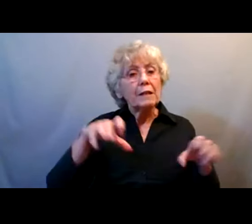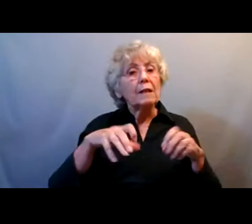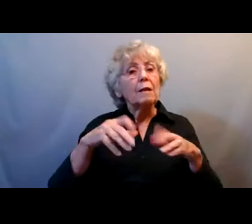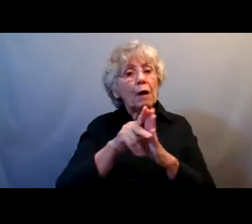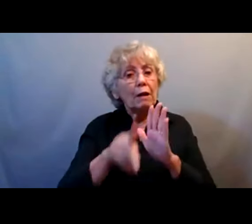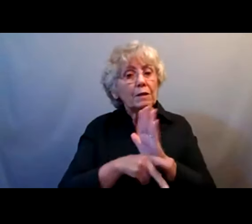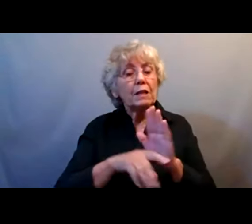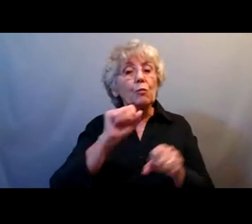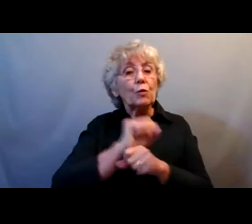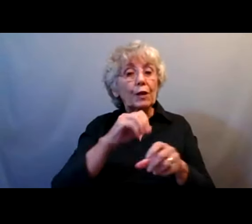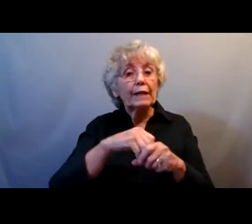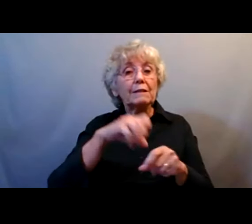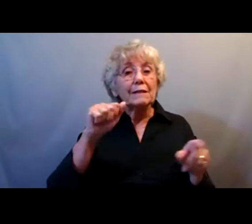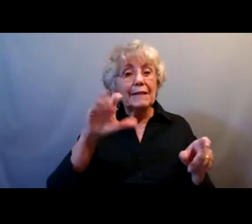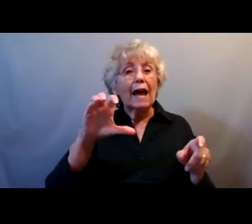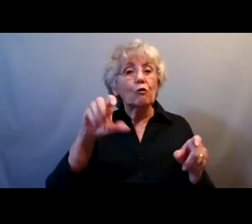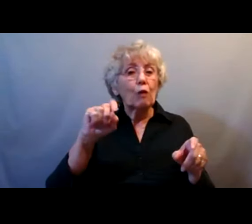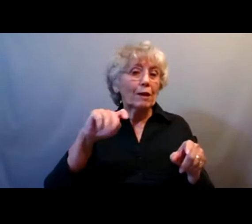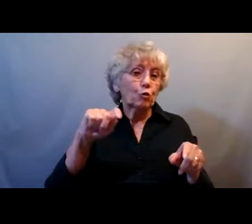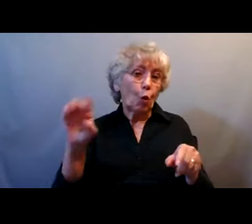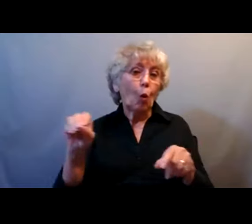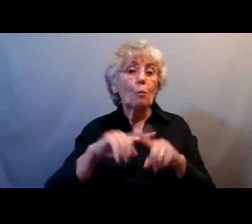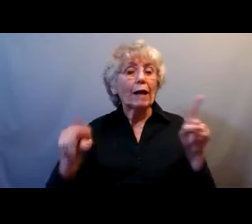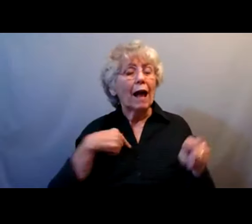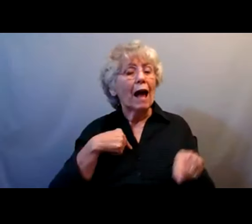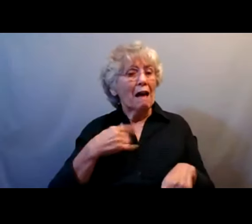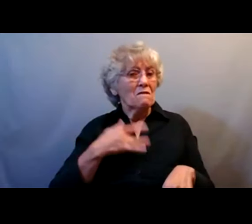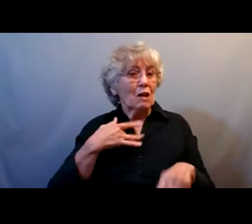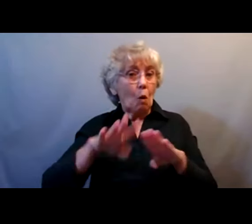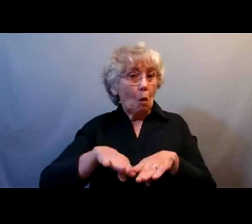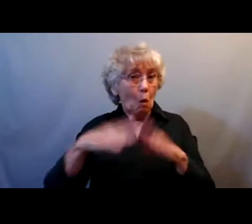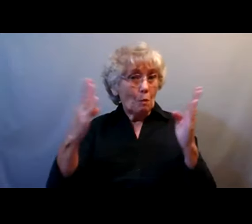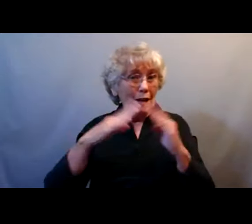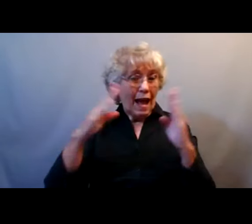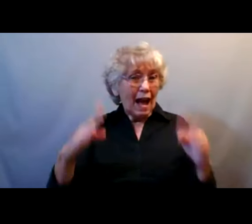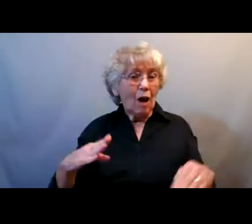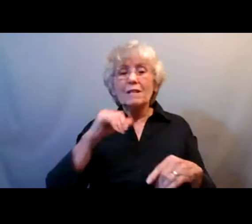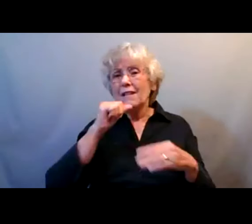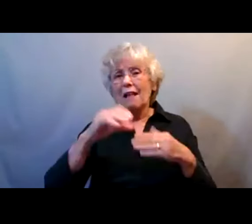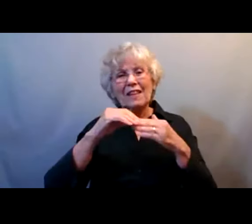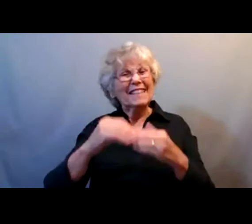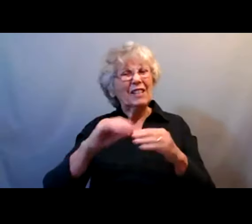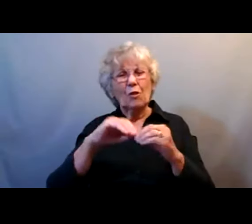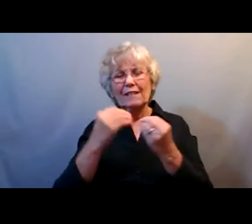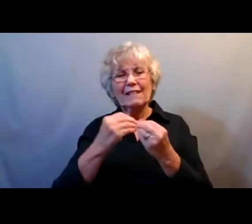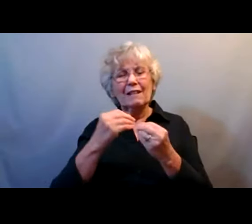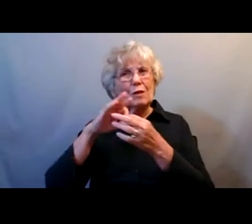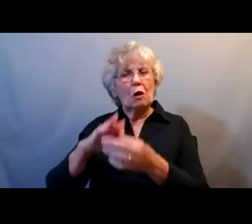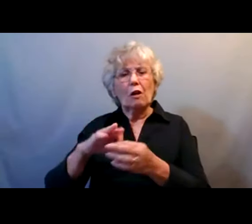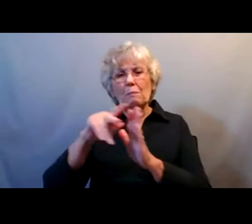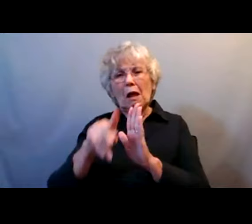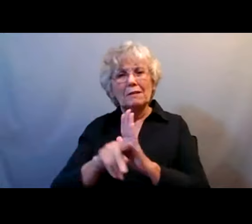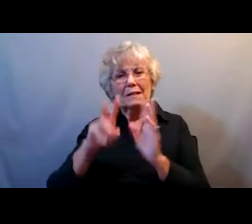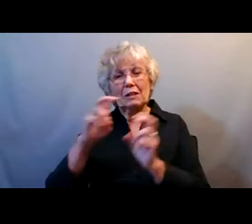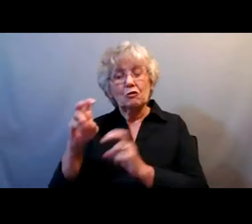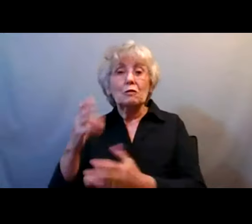Sacramento. But I feel that, you know, Open House is not the lead organization when you think of policy issues, although perhaps we'll be taking